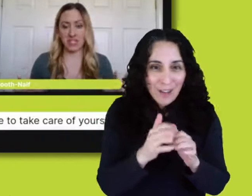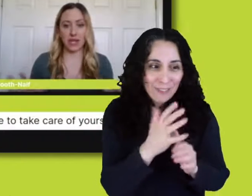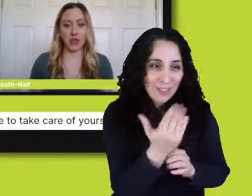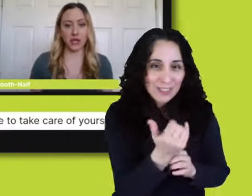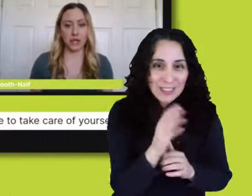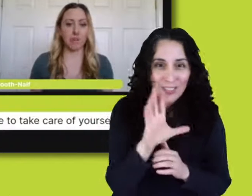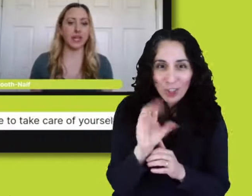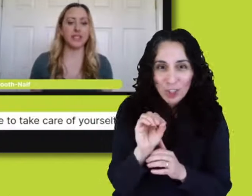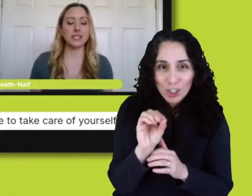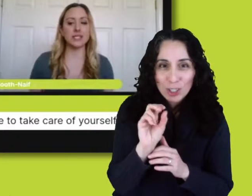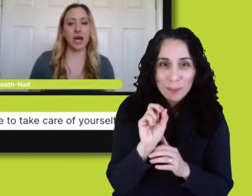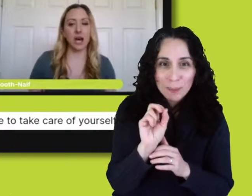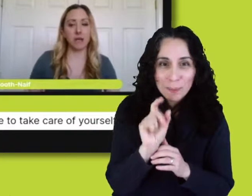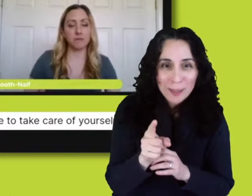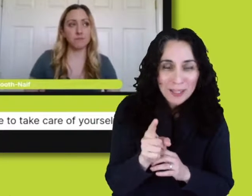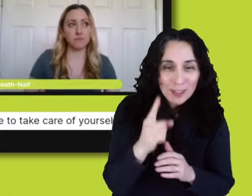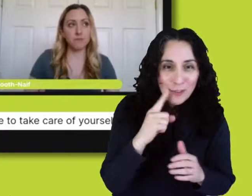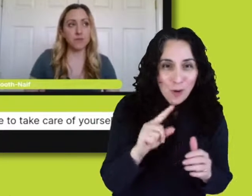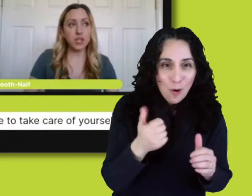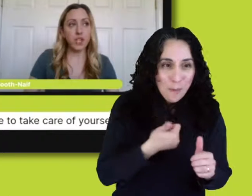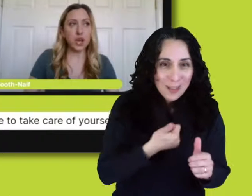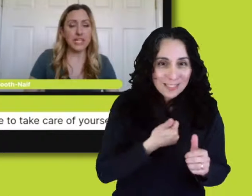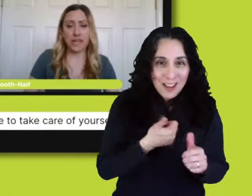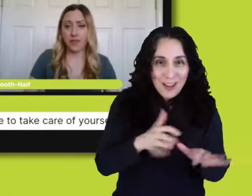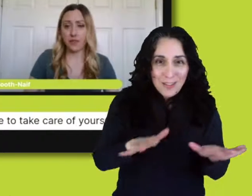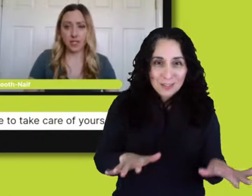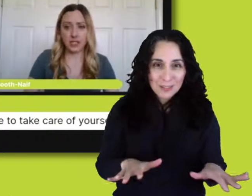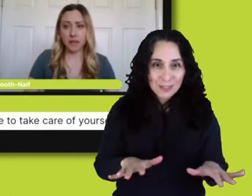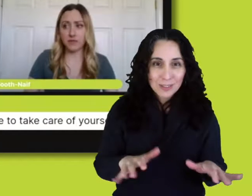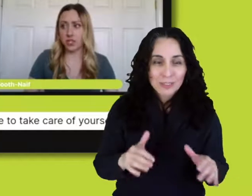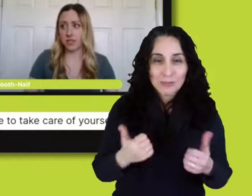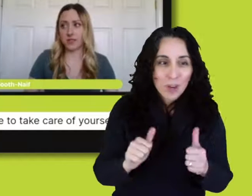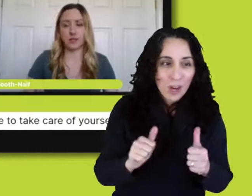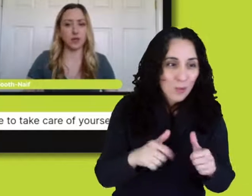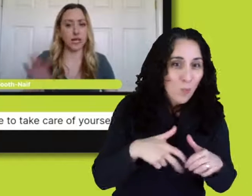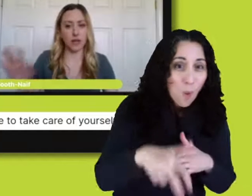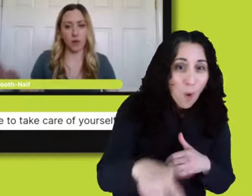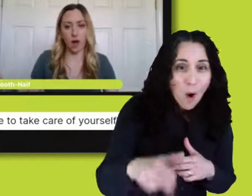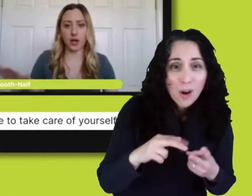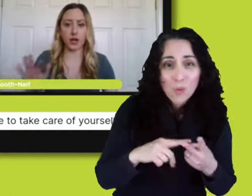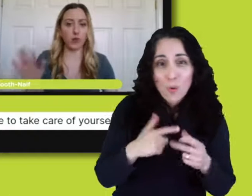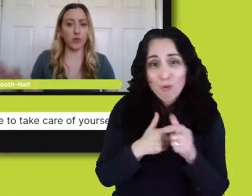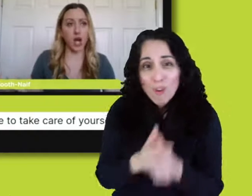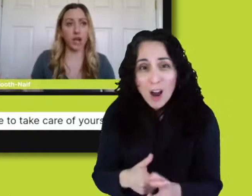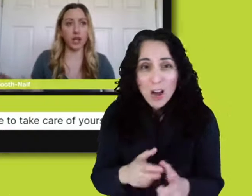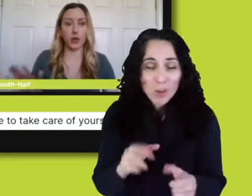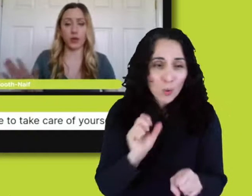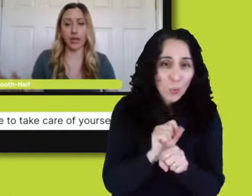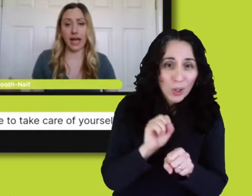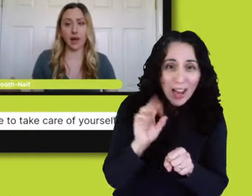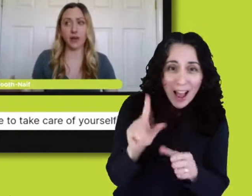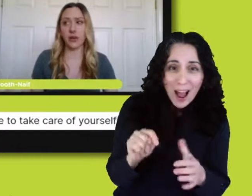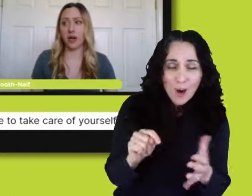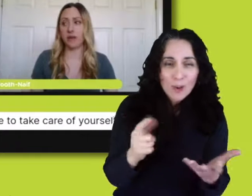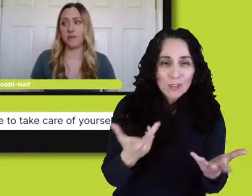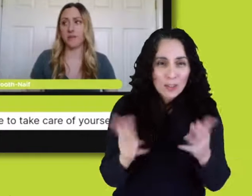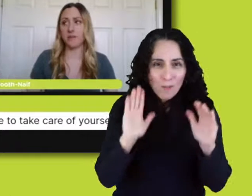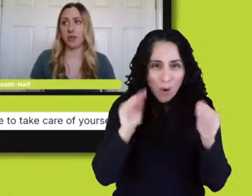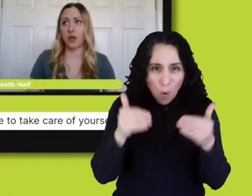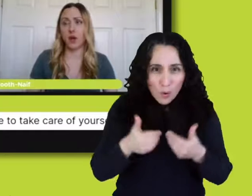can, 15, 30 minutes, a day for yourself to just go take a walk or go run or work